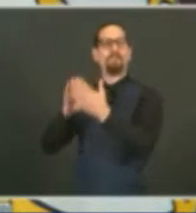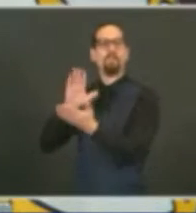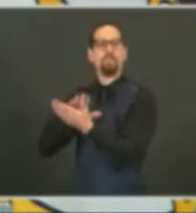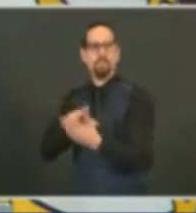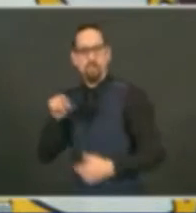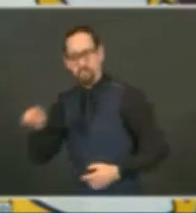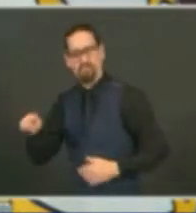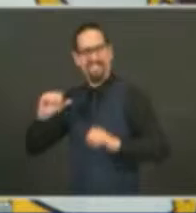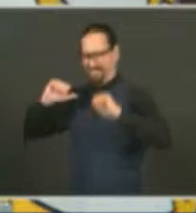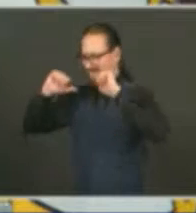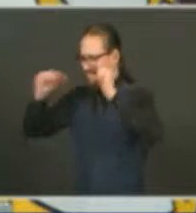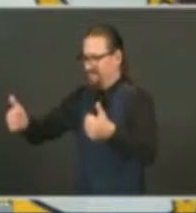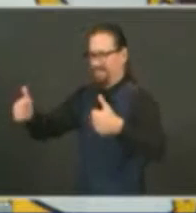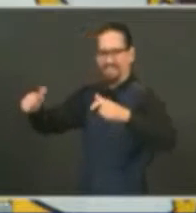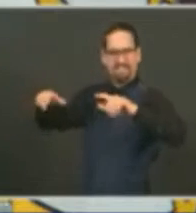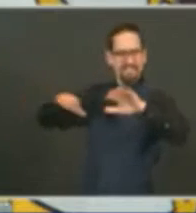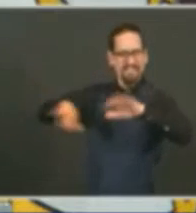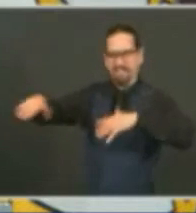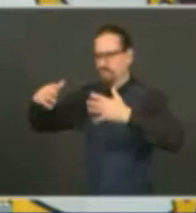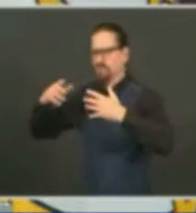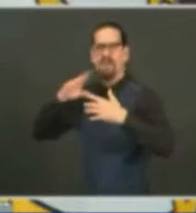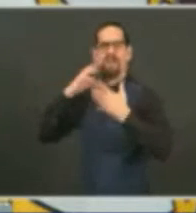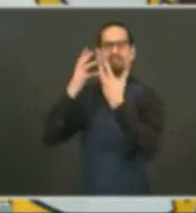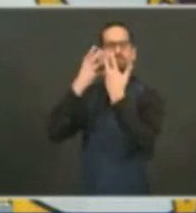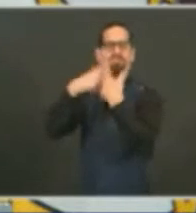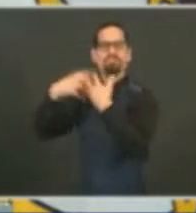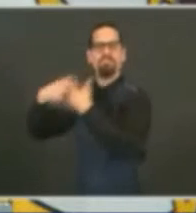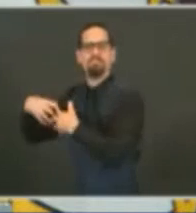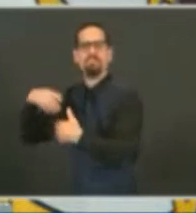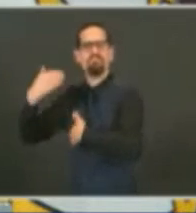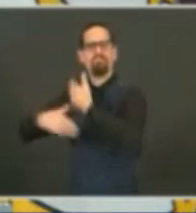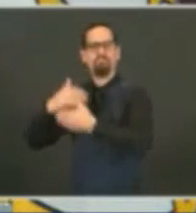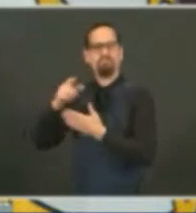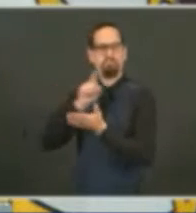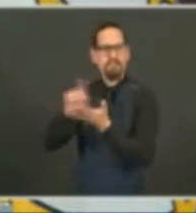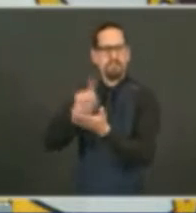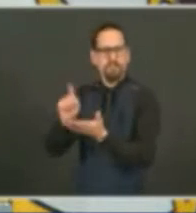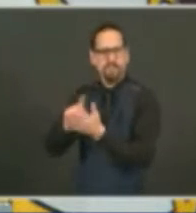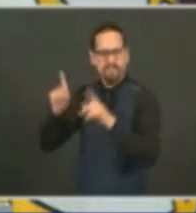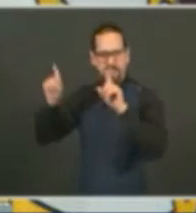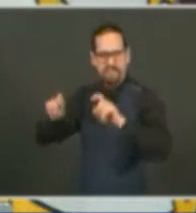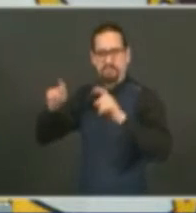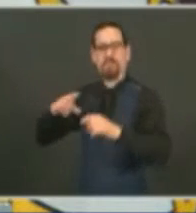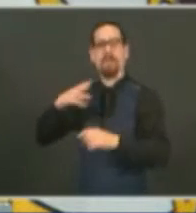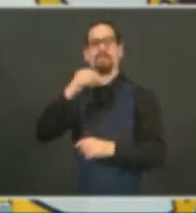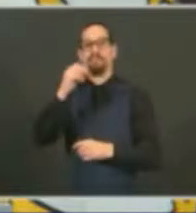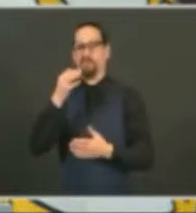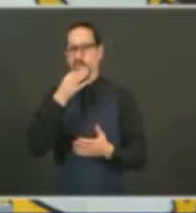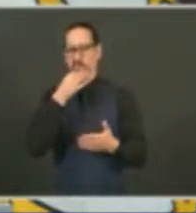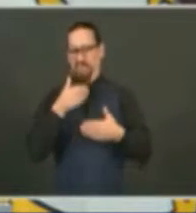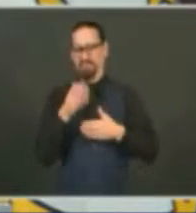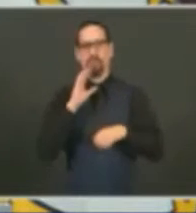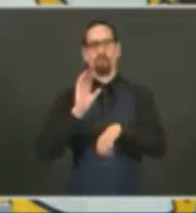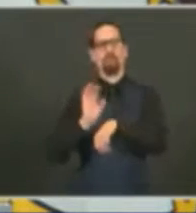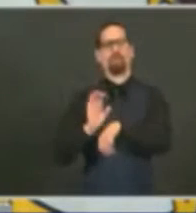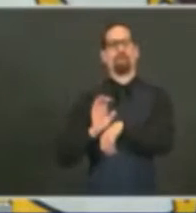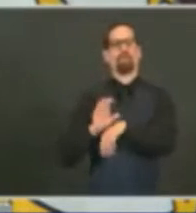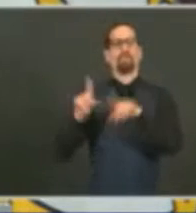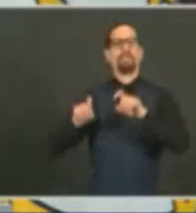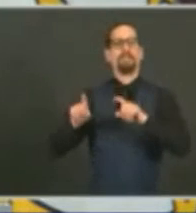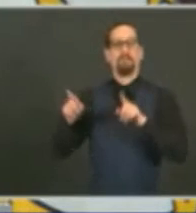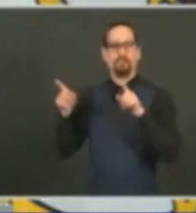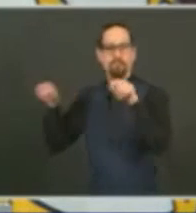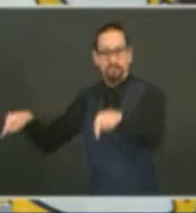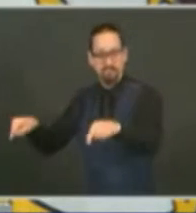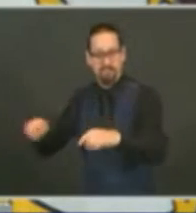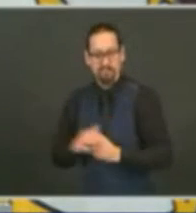weekly asymptomatic testing at Bethel AME Church and Only Street Baptist Church in Providence. What we're trying to